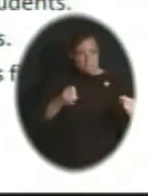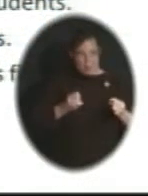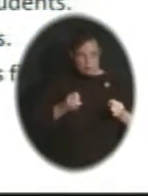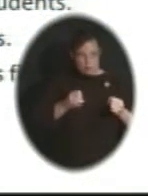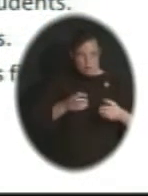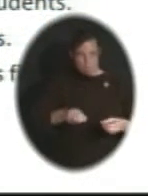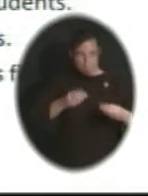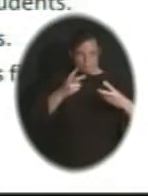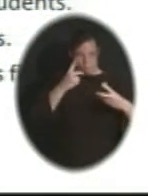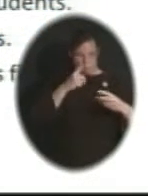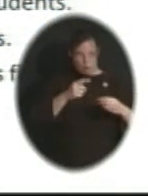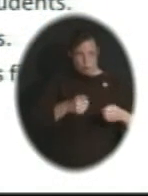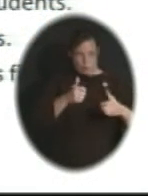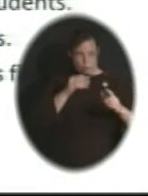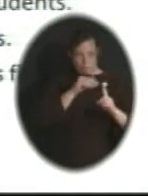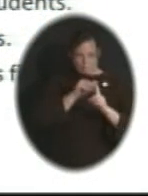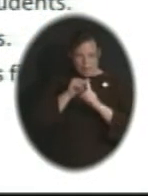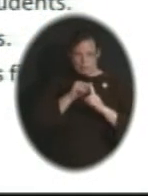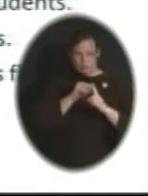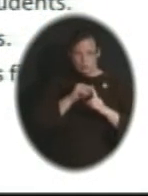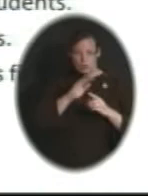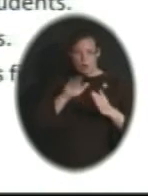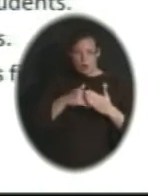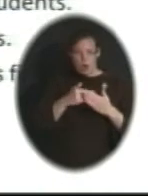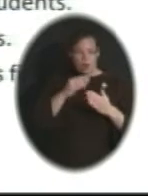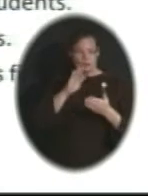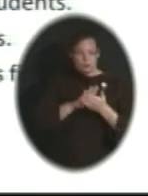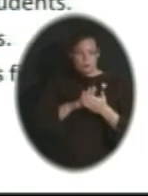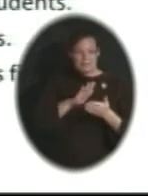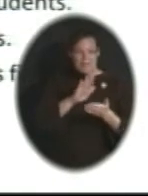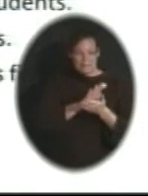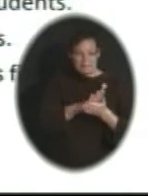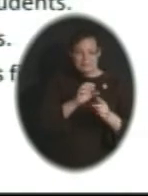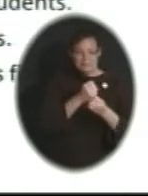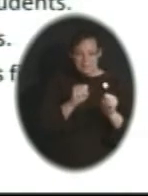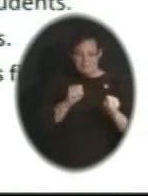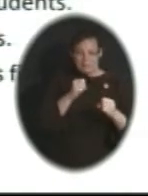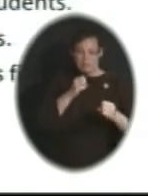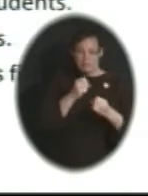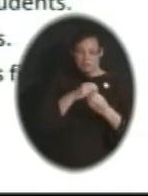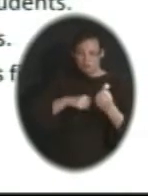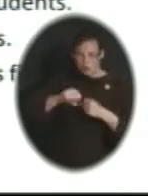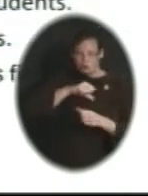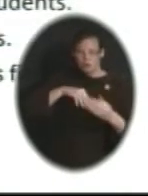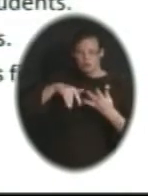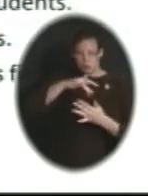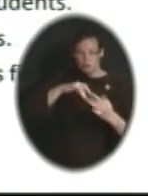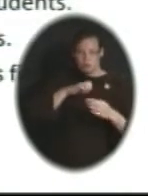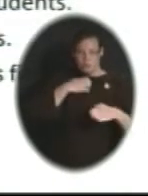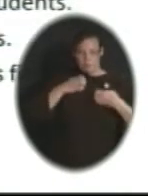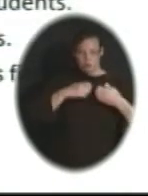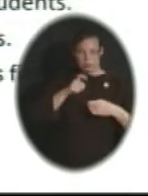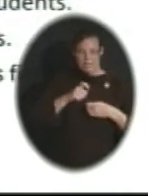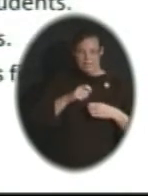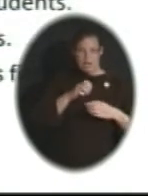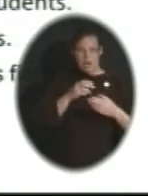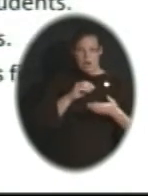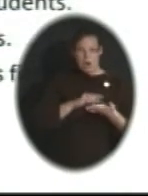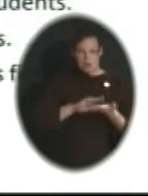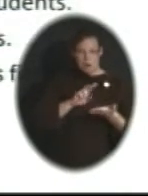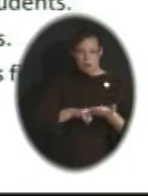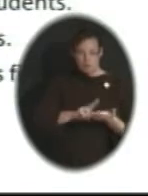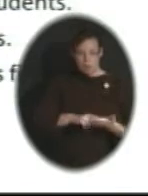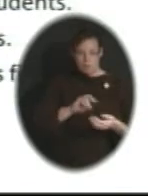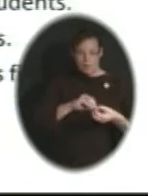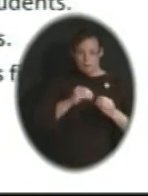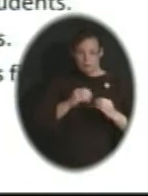part of the process recognizes and considers all students' academic, safety, social, and emotional needs. Enrollment numbers should enhance or support their